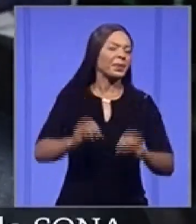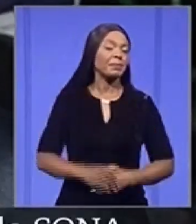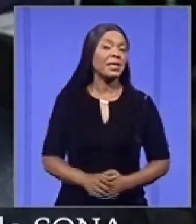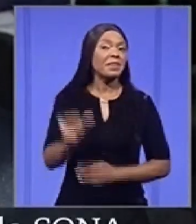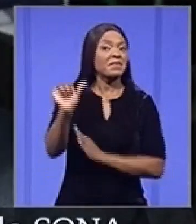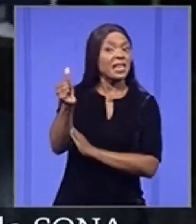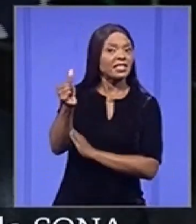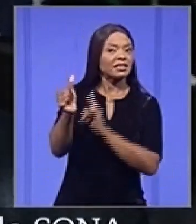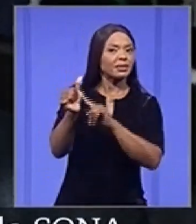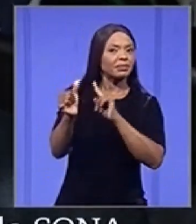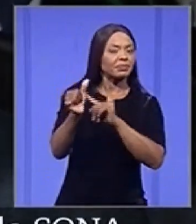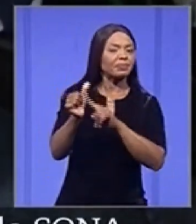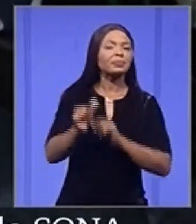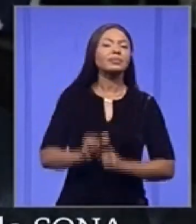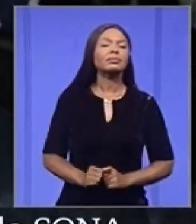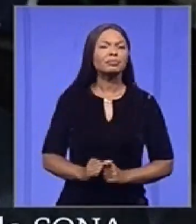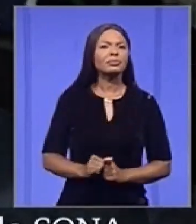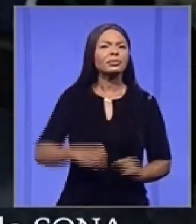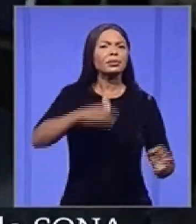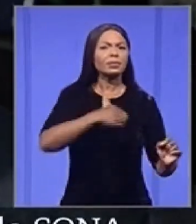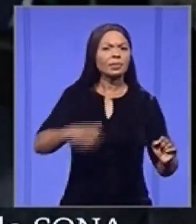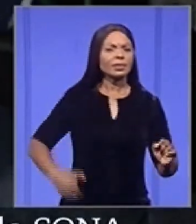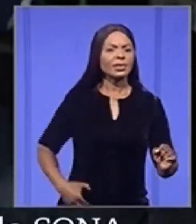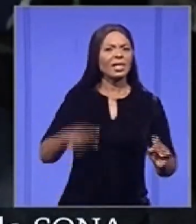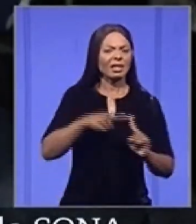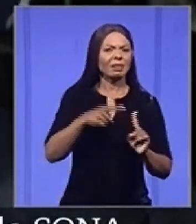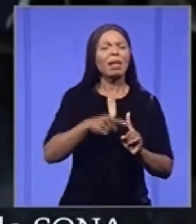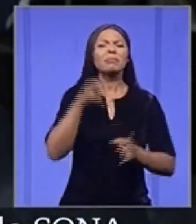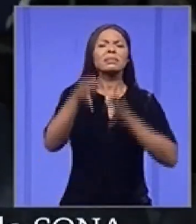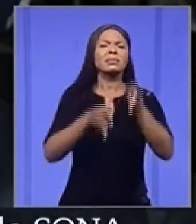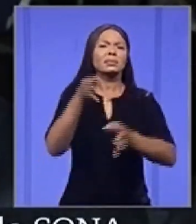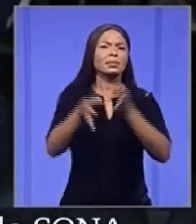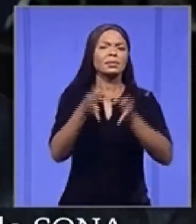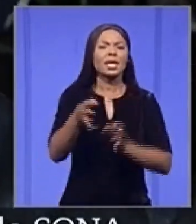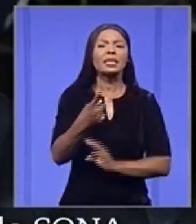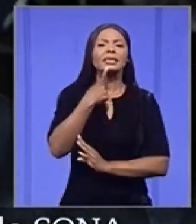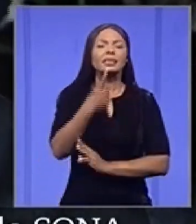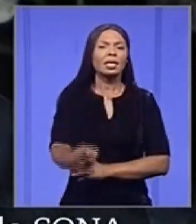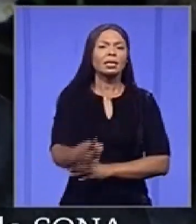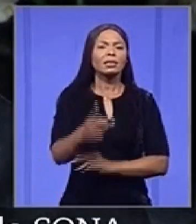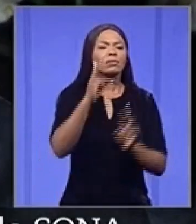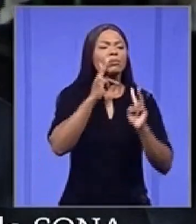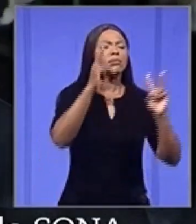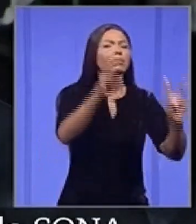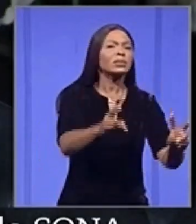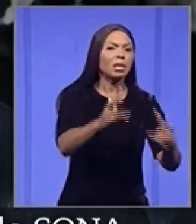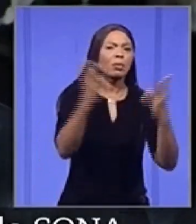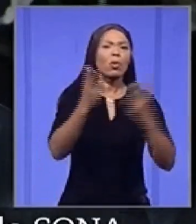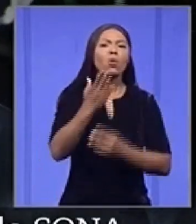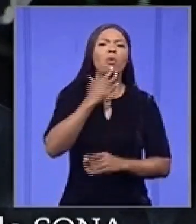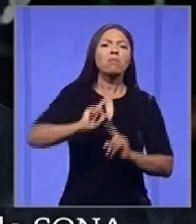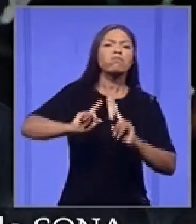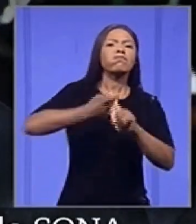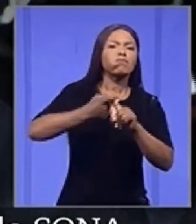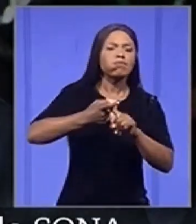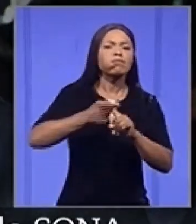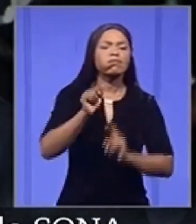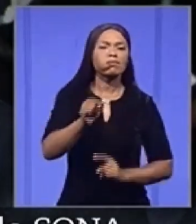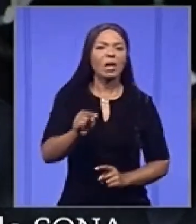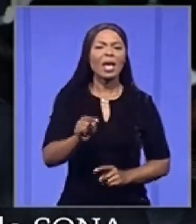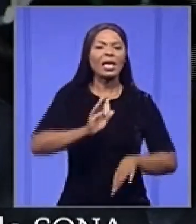mathomo presidente o buletse ka gore o ne a etetse batho ba ileng ba kra accident ga ne